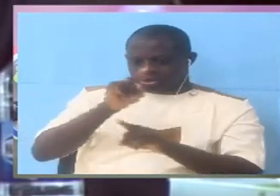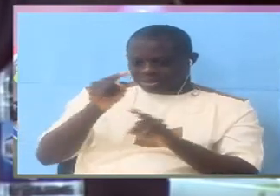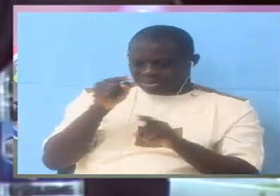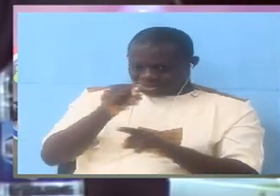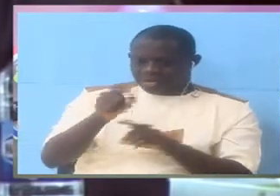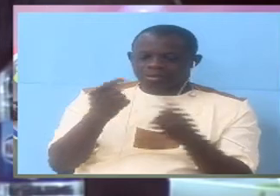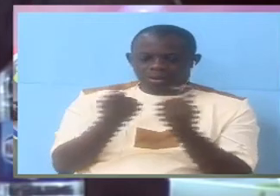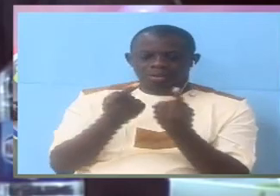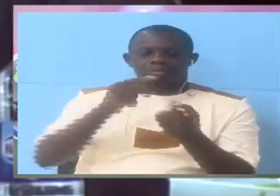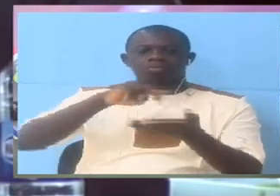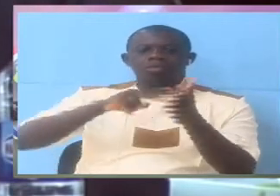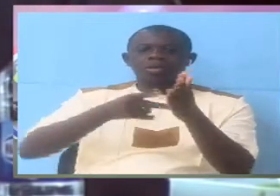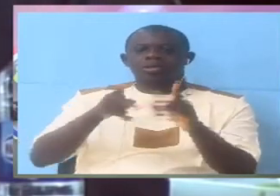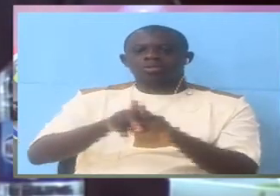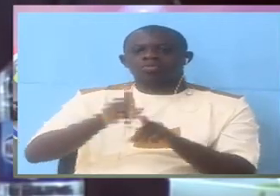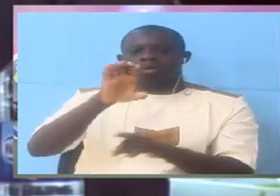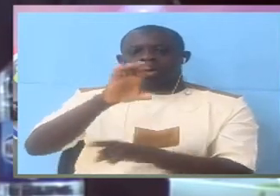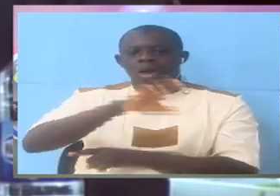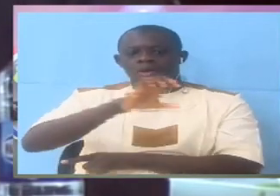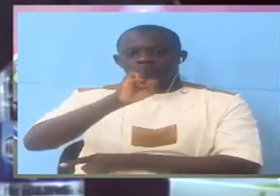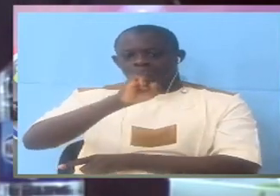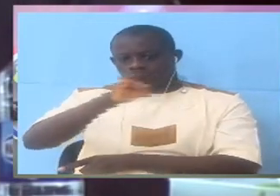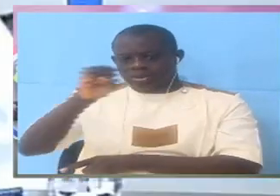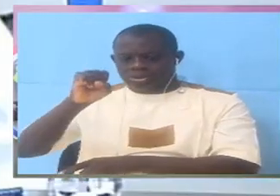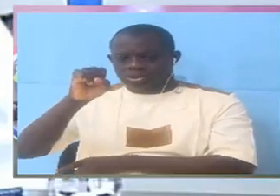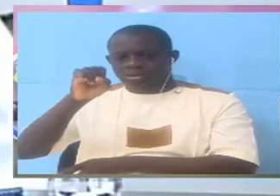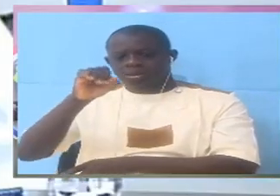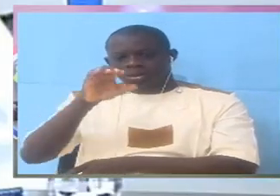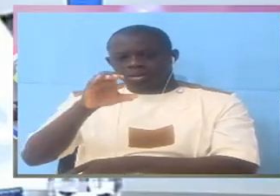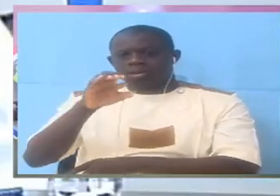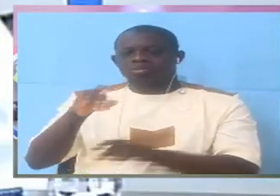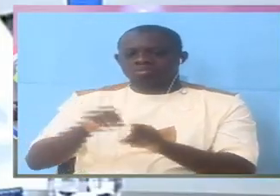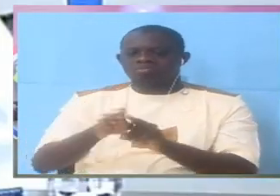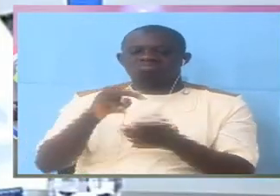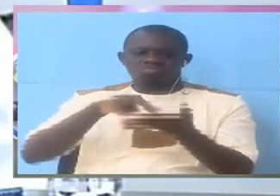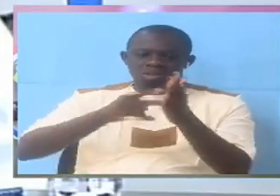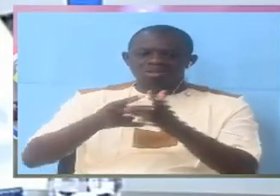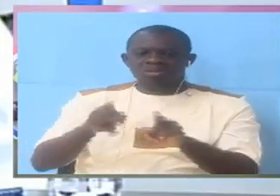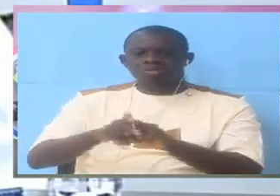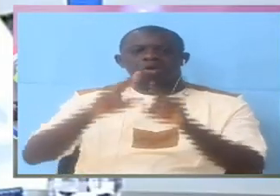know. Yes. Mr. Witness. Help us understand.